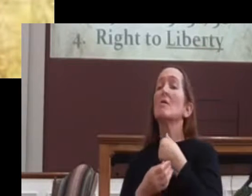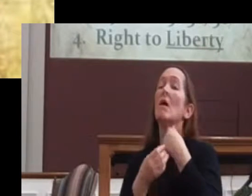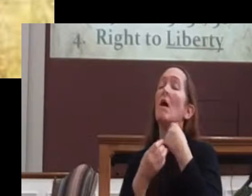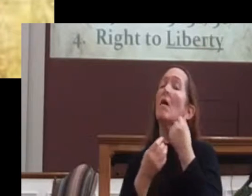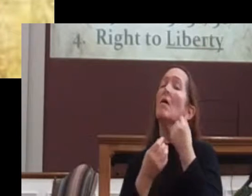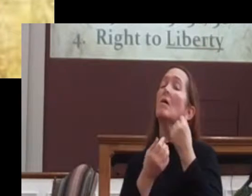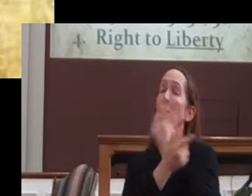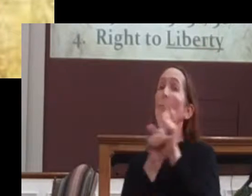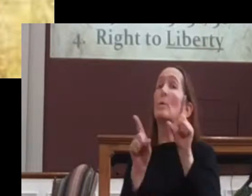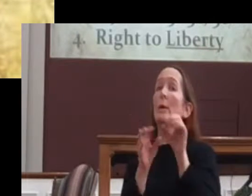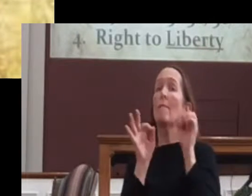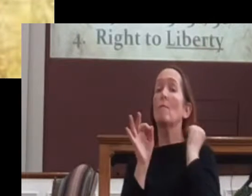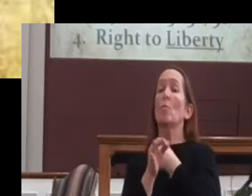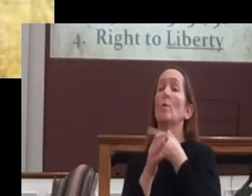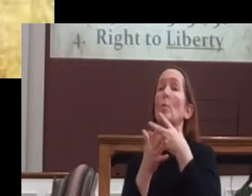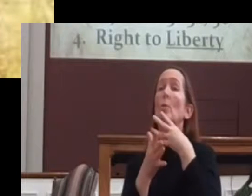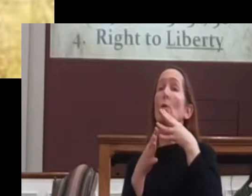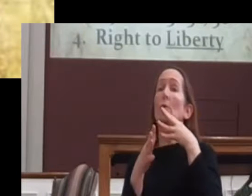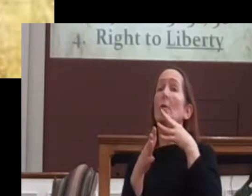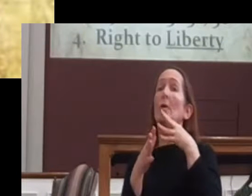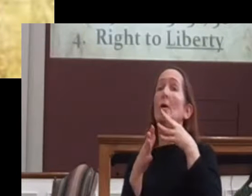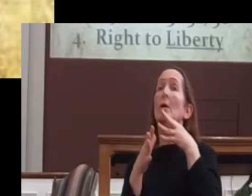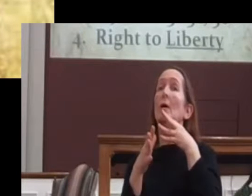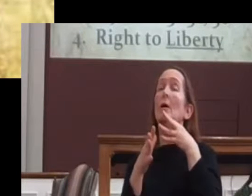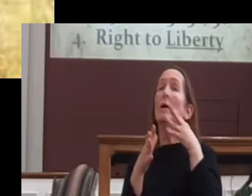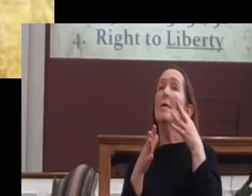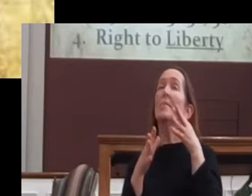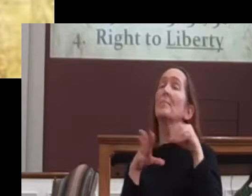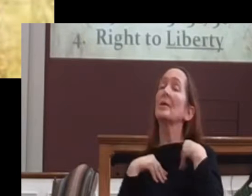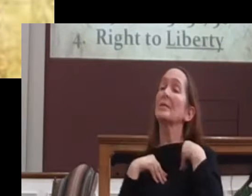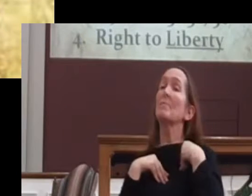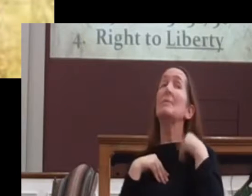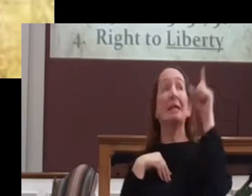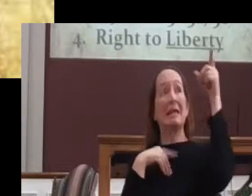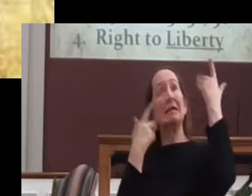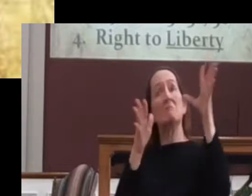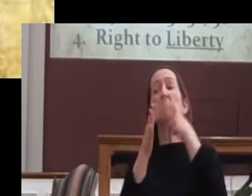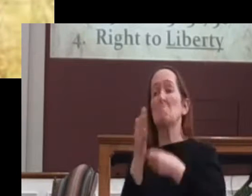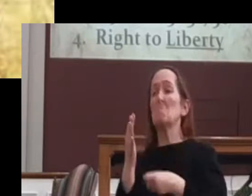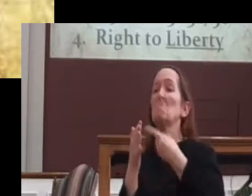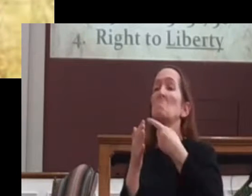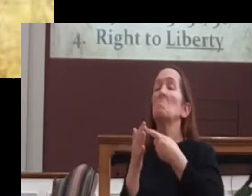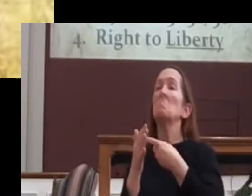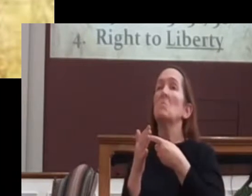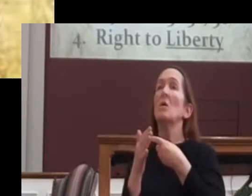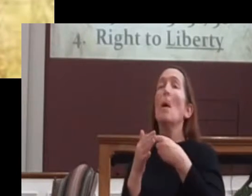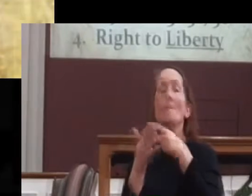offered us liberty if we will accept it. He has paid the price